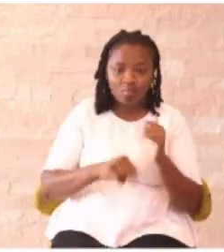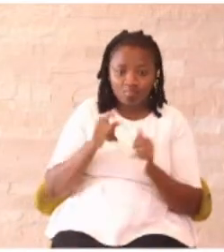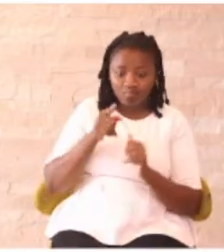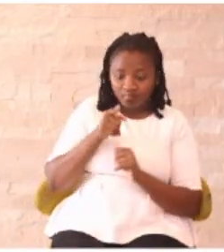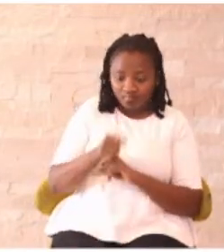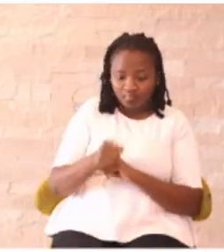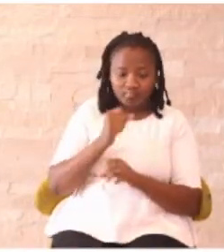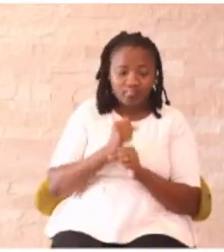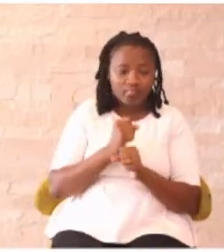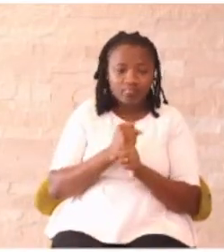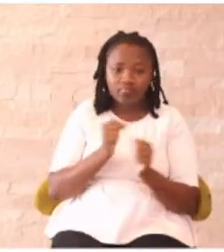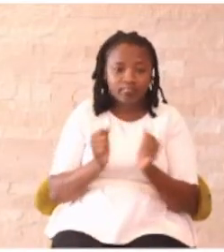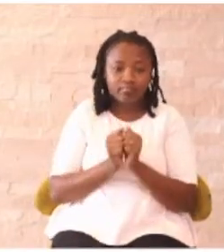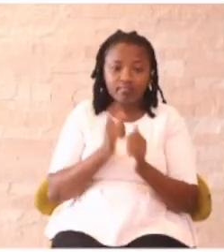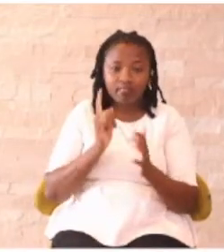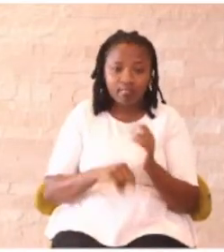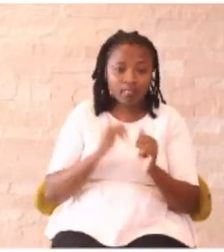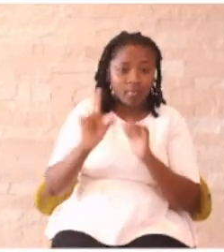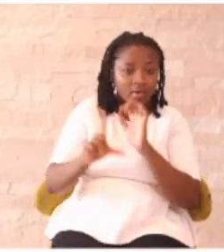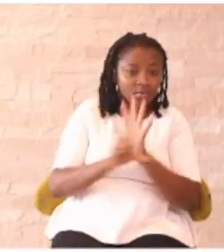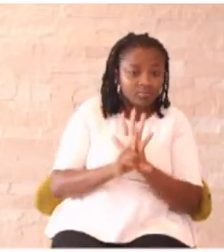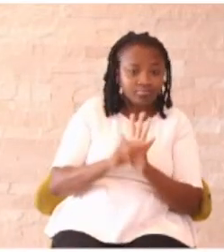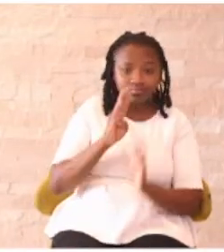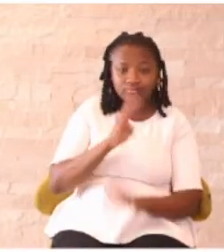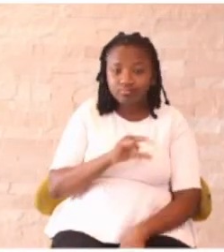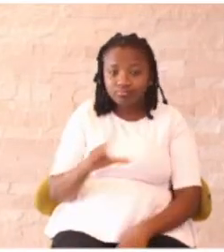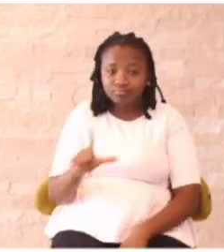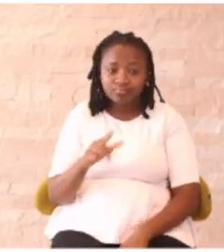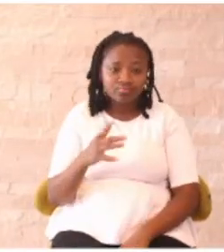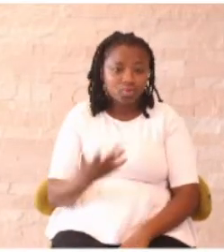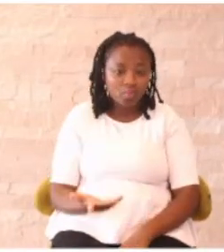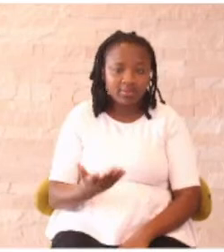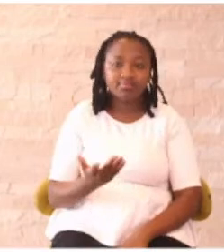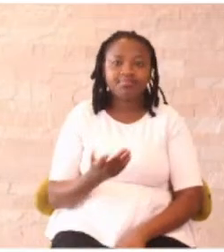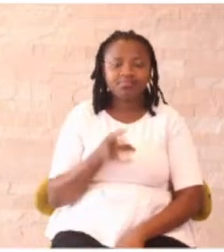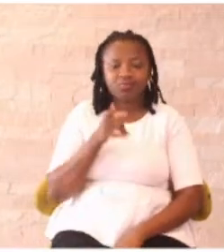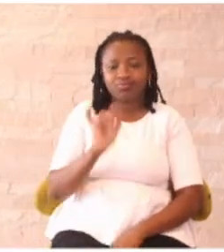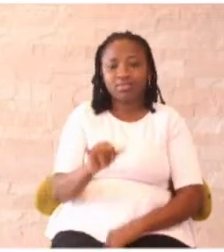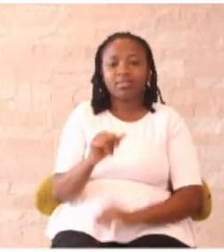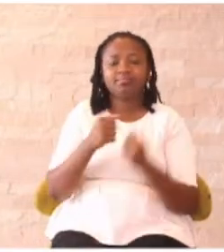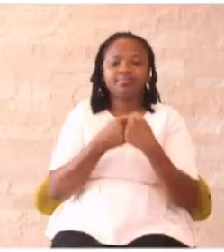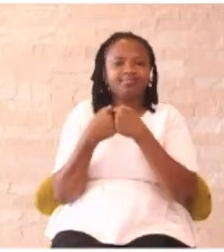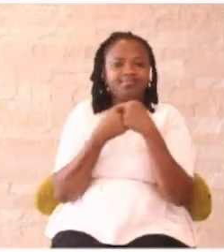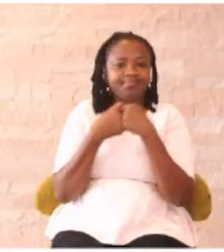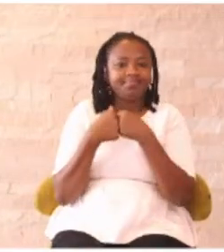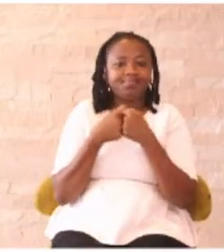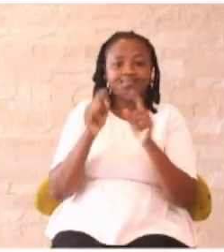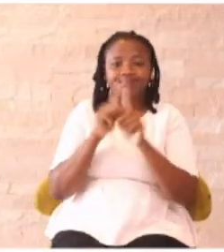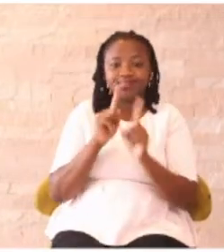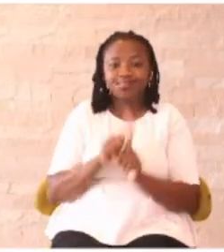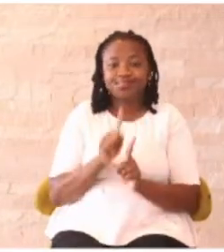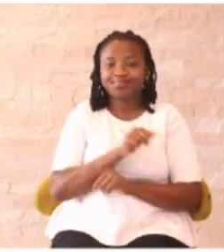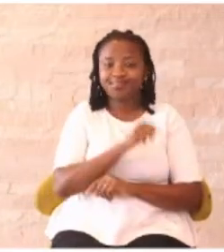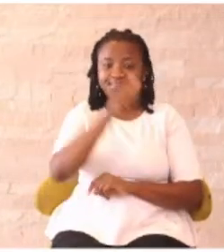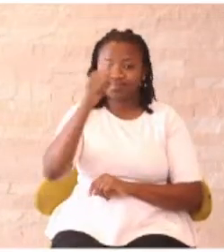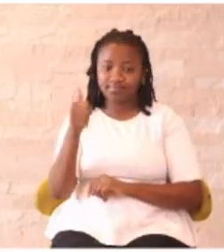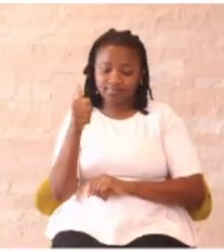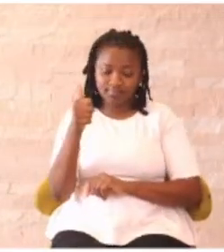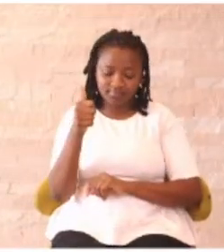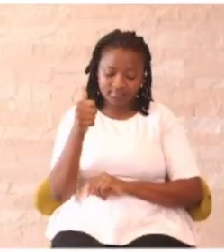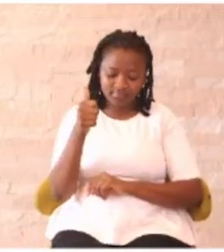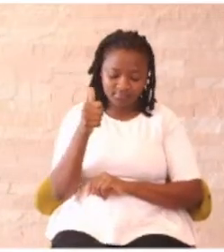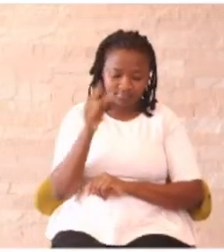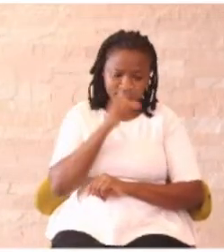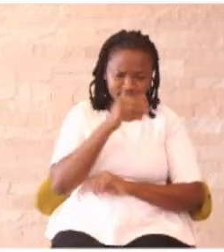we working with? Is it a law? Is it a bill? That was one of the challenges. And again, as Michelle